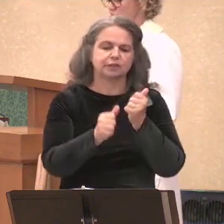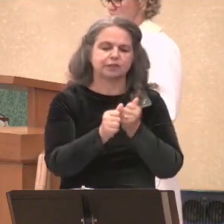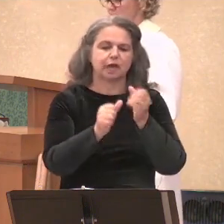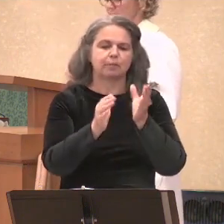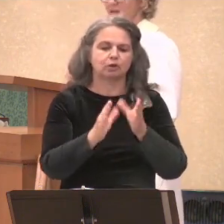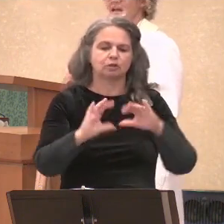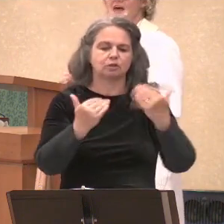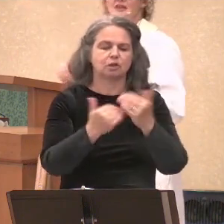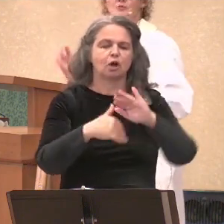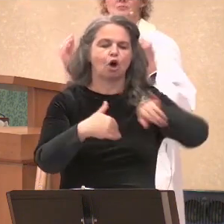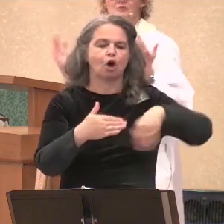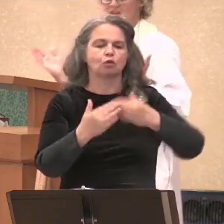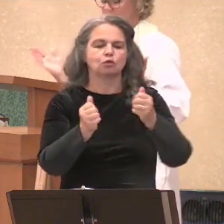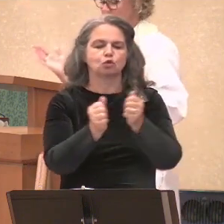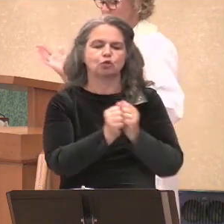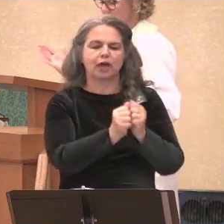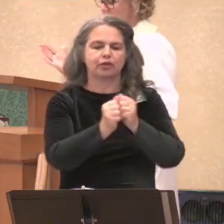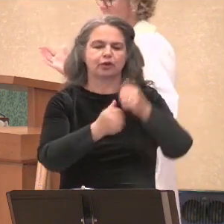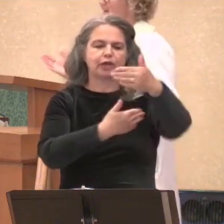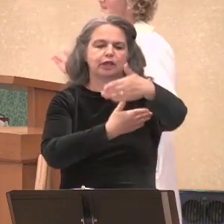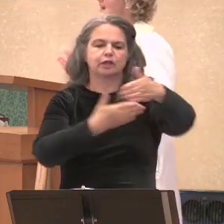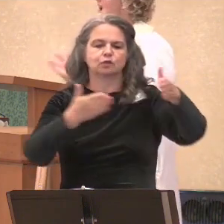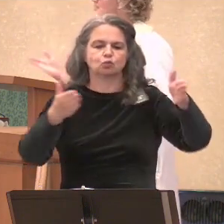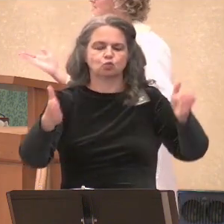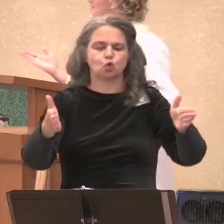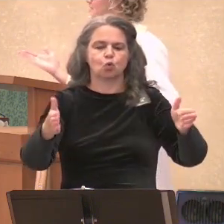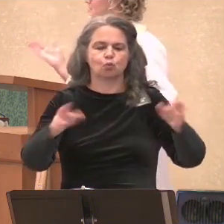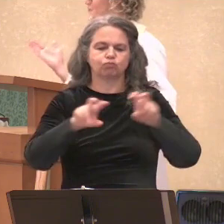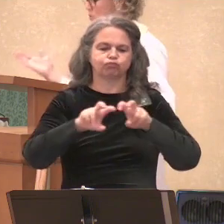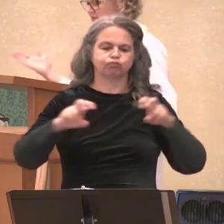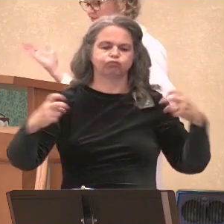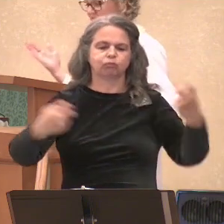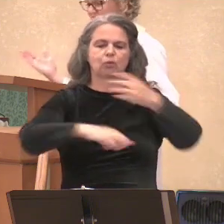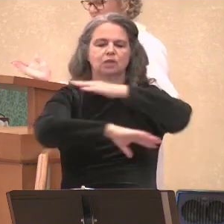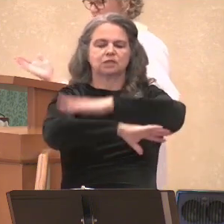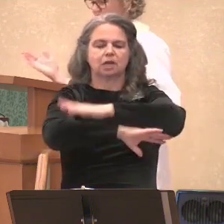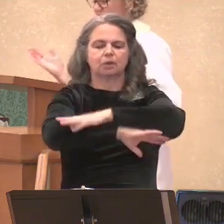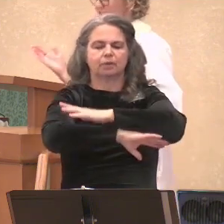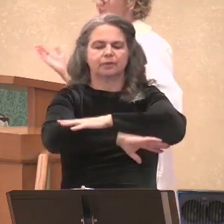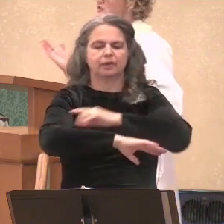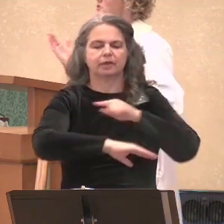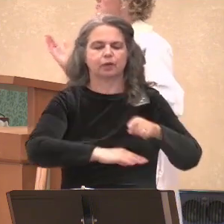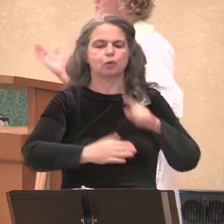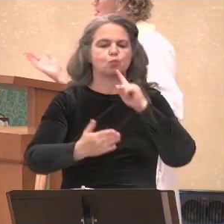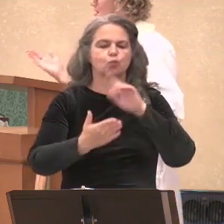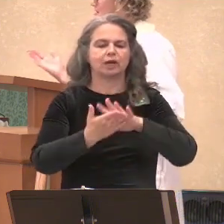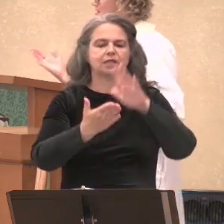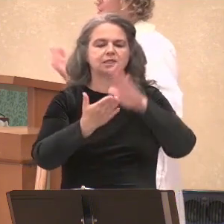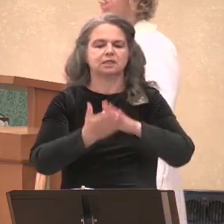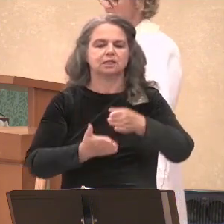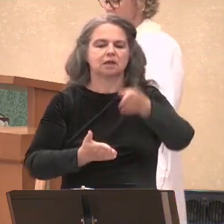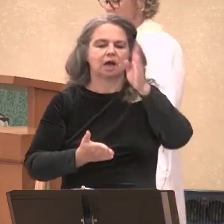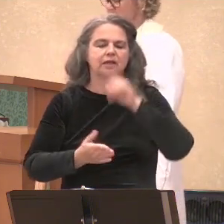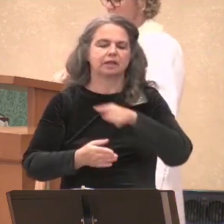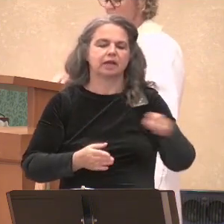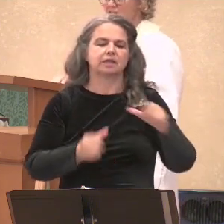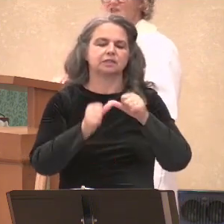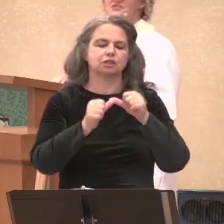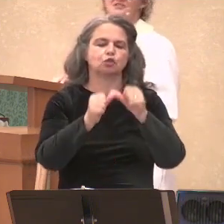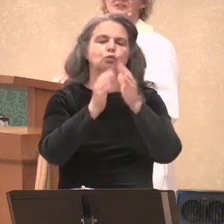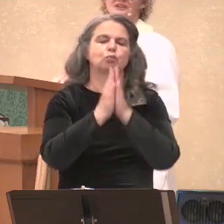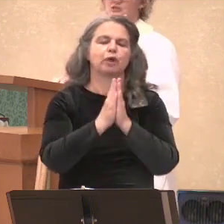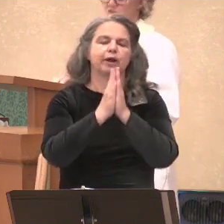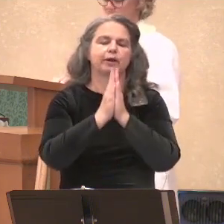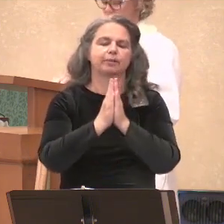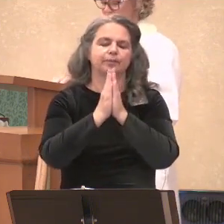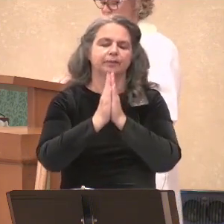in a room, and they were praising God and constantly devoting themselves to prayer. They